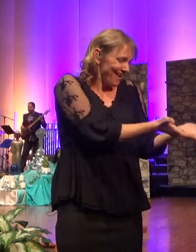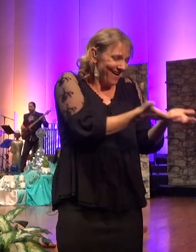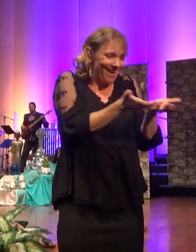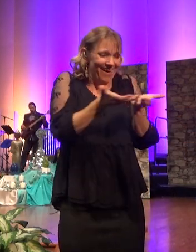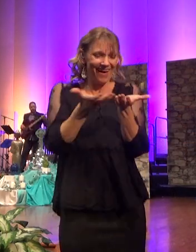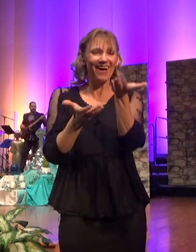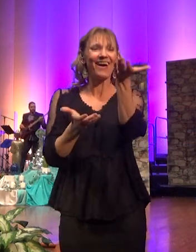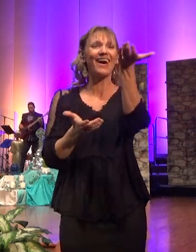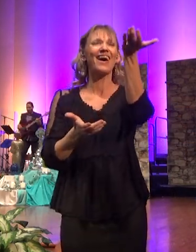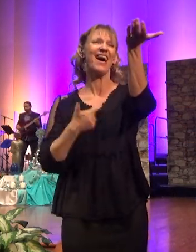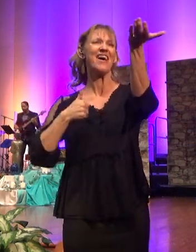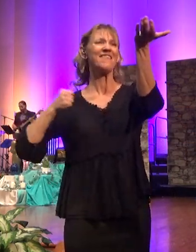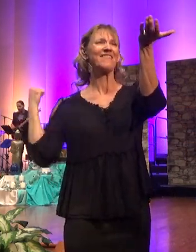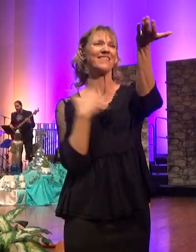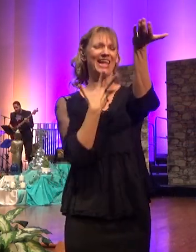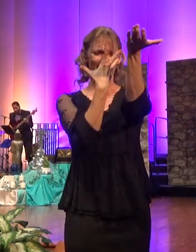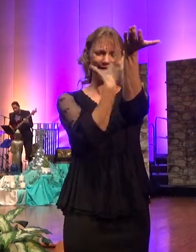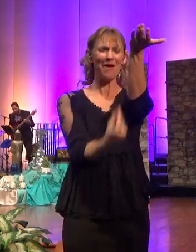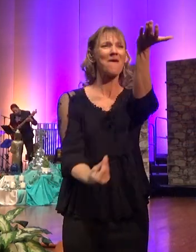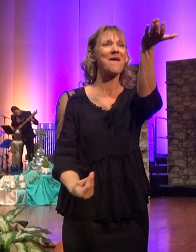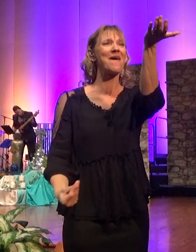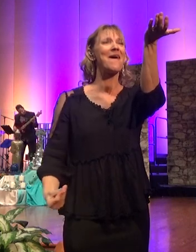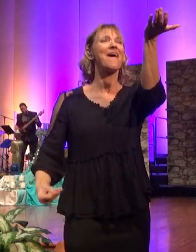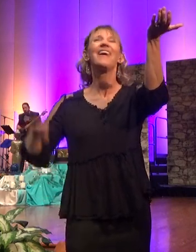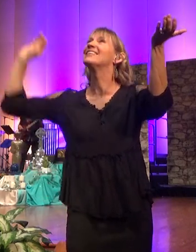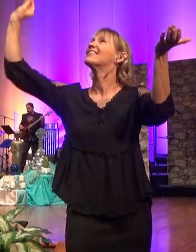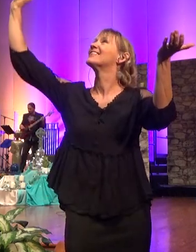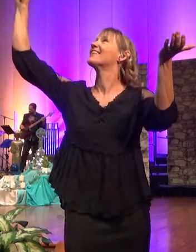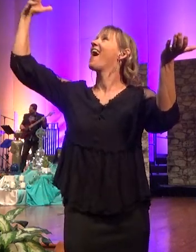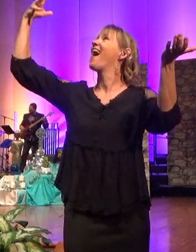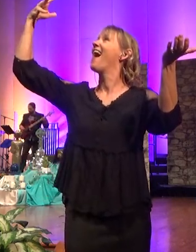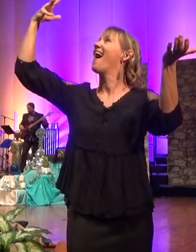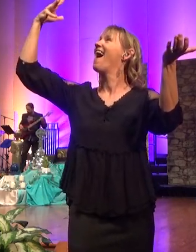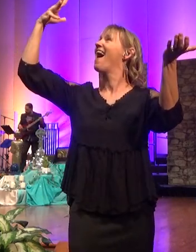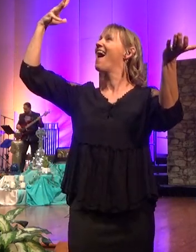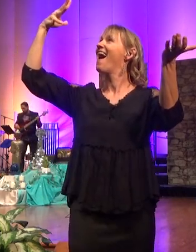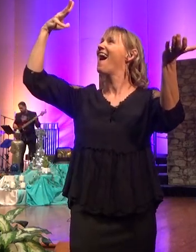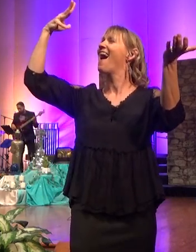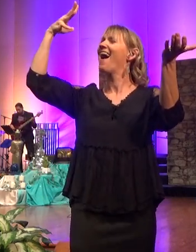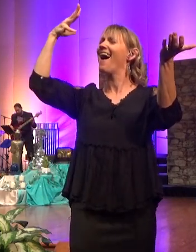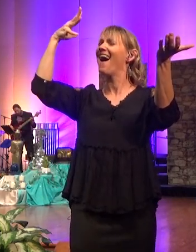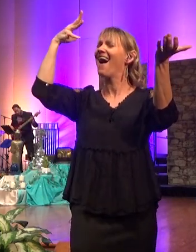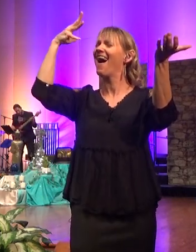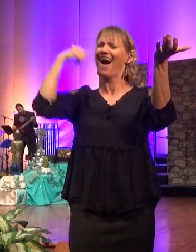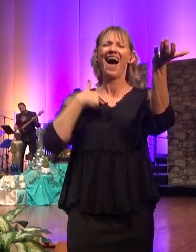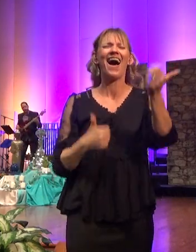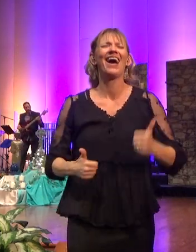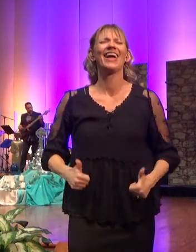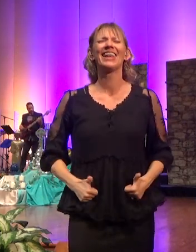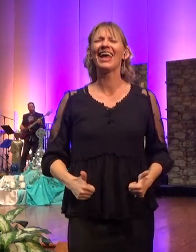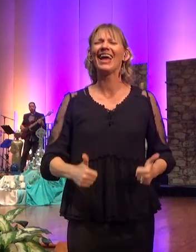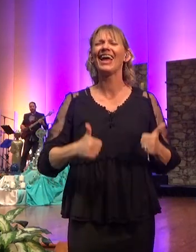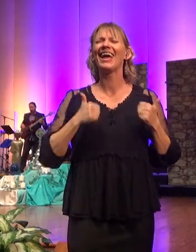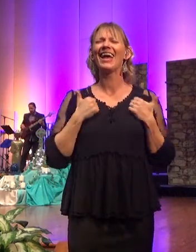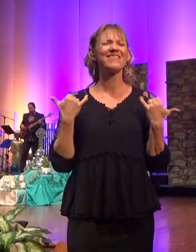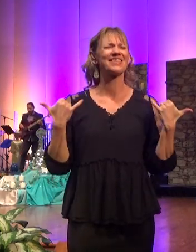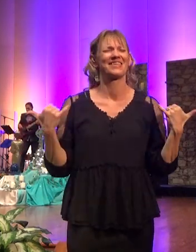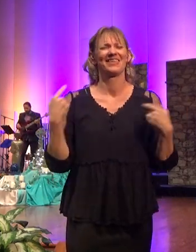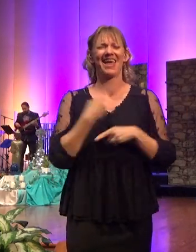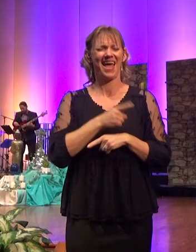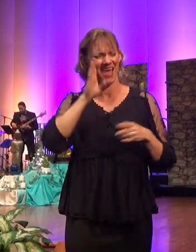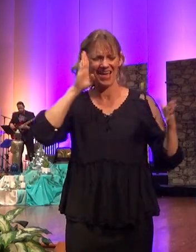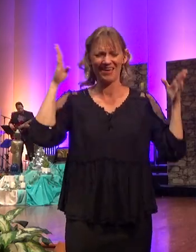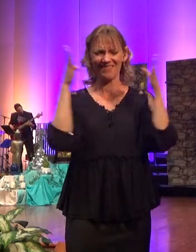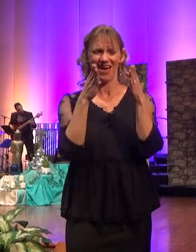have gone away. The sun is shining and I live for this day. And I